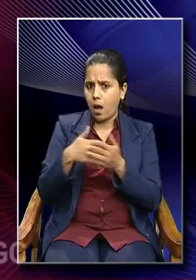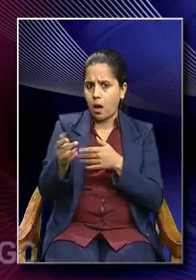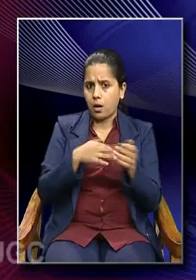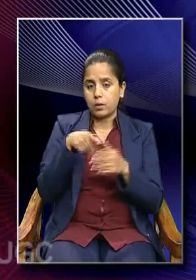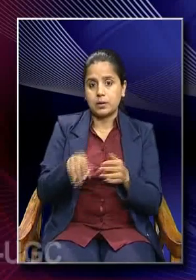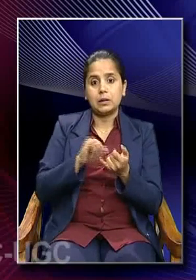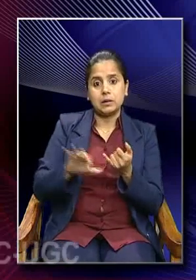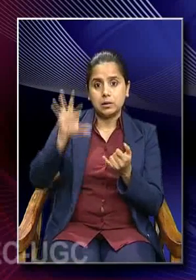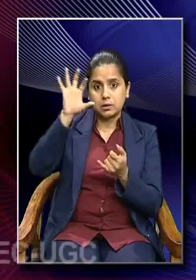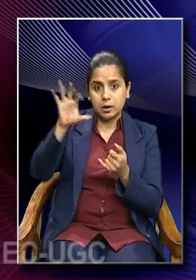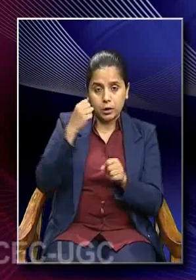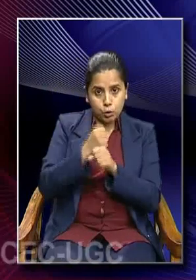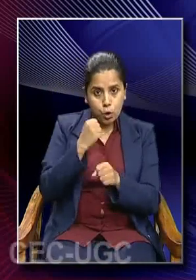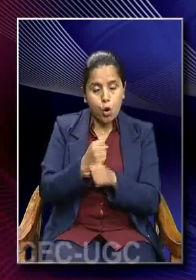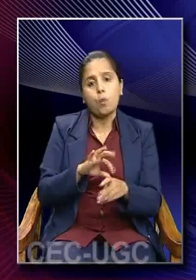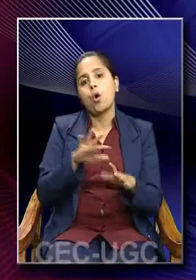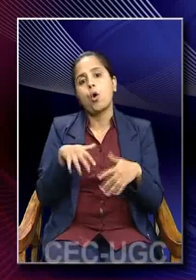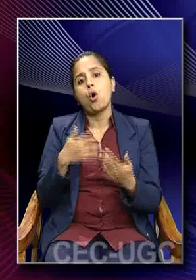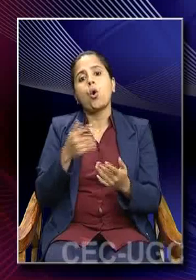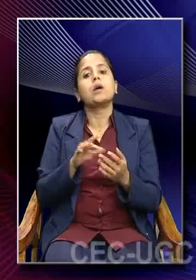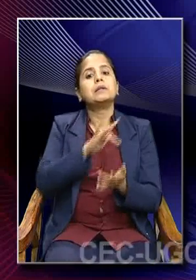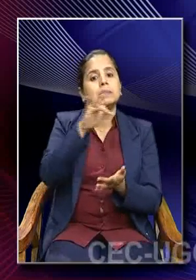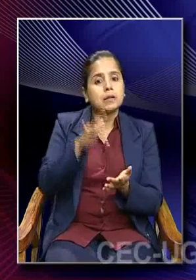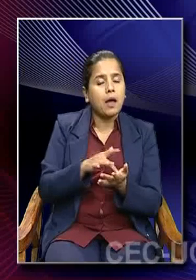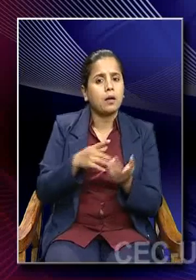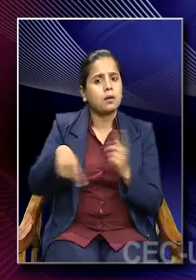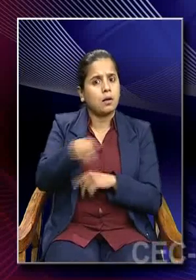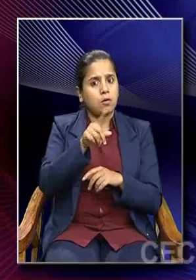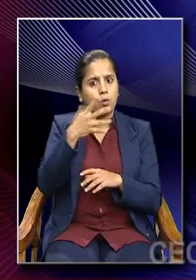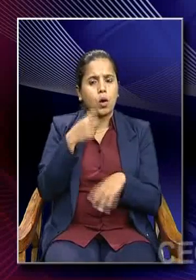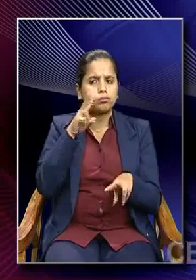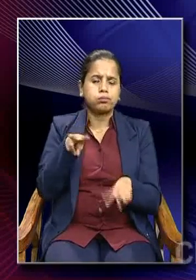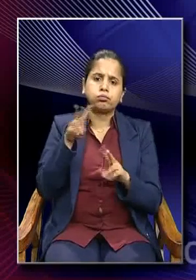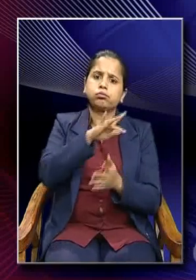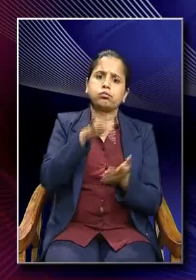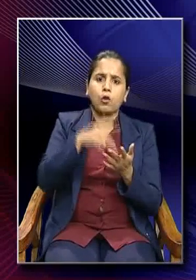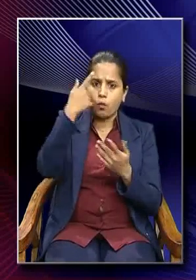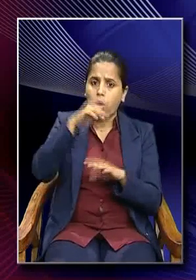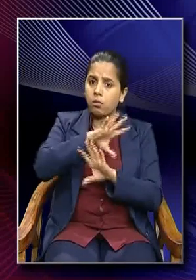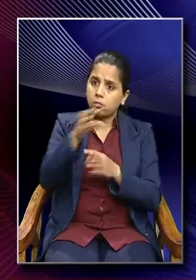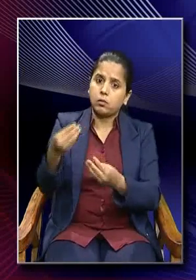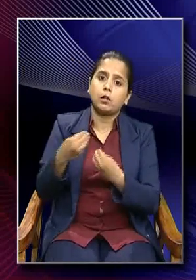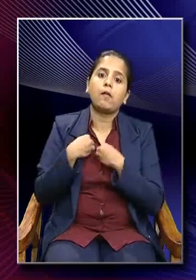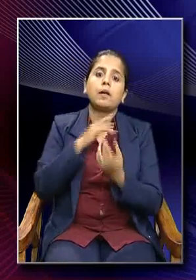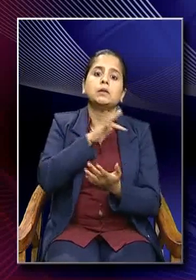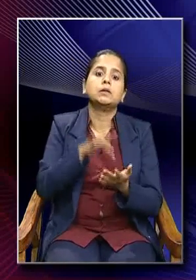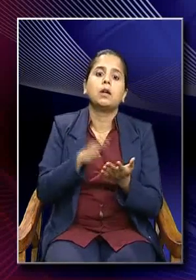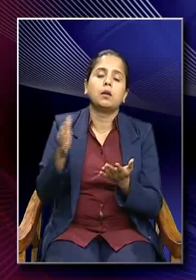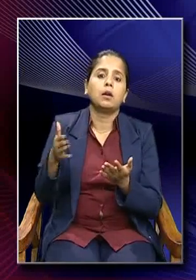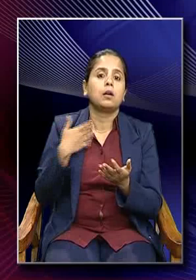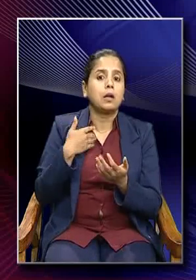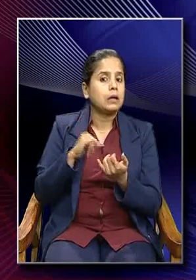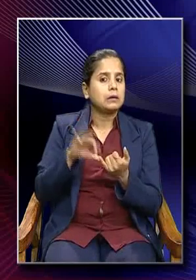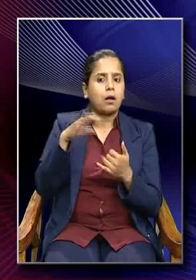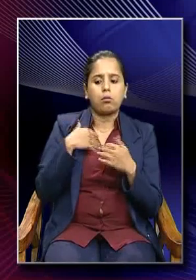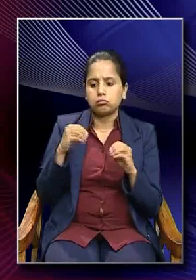state or the center, and you need to look up at the center for all the requirements and all the needs, where the